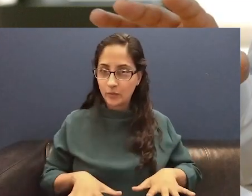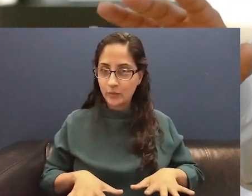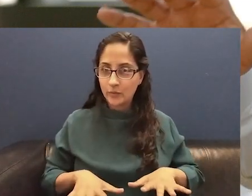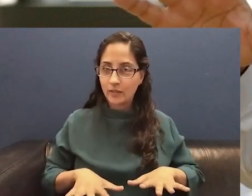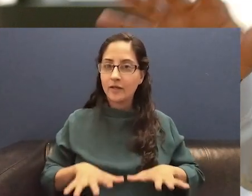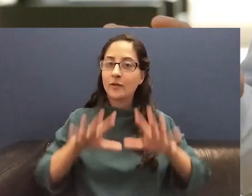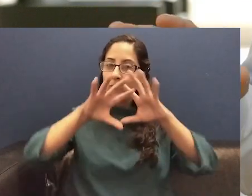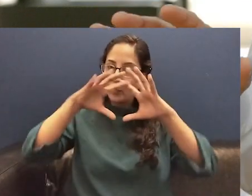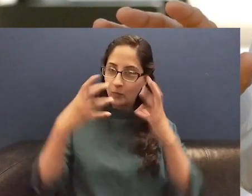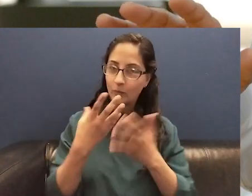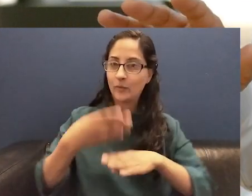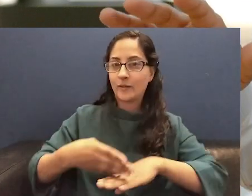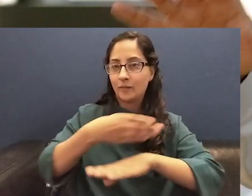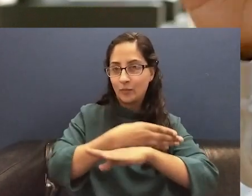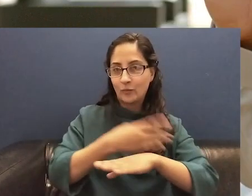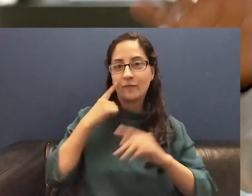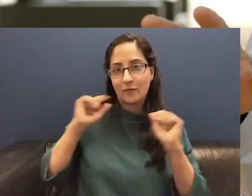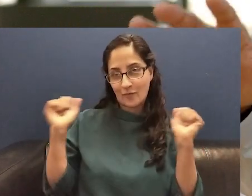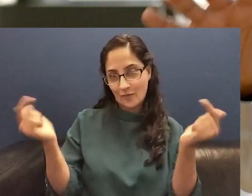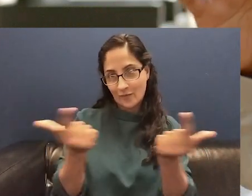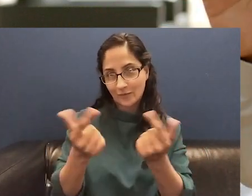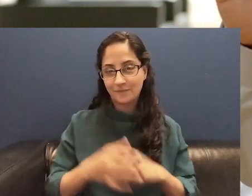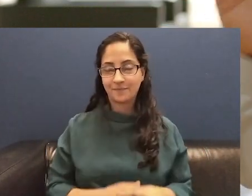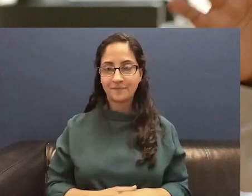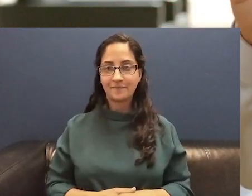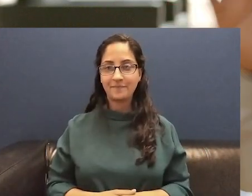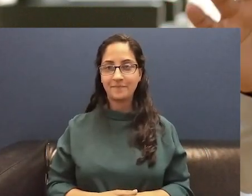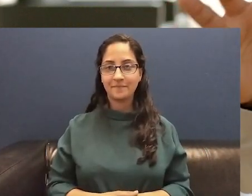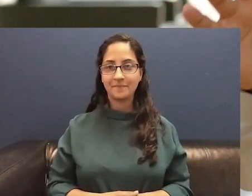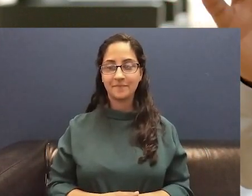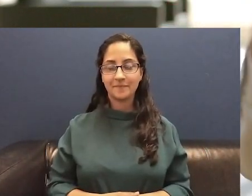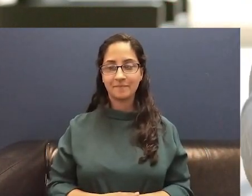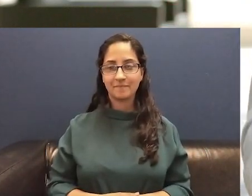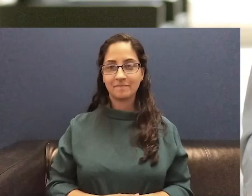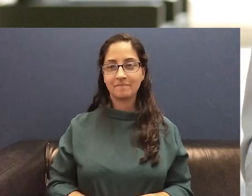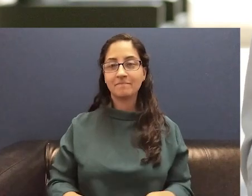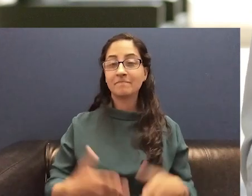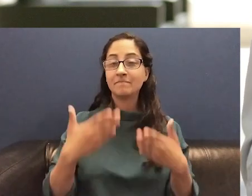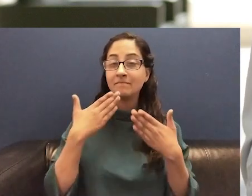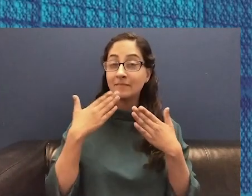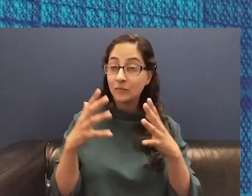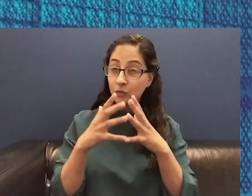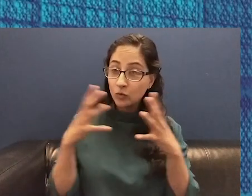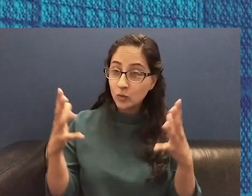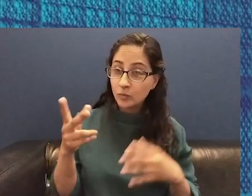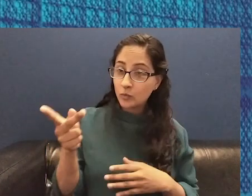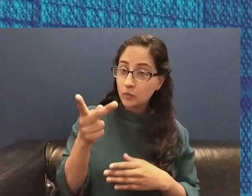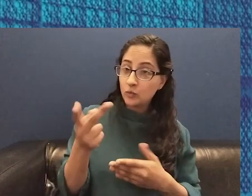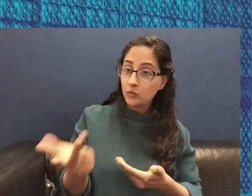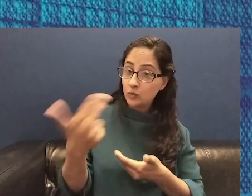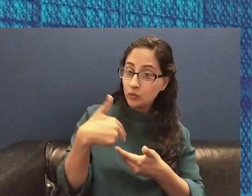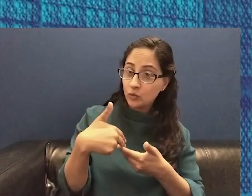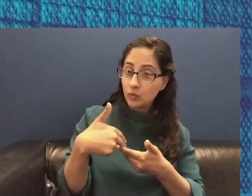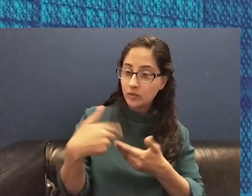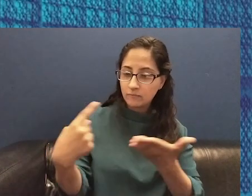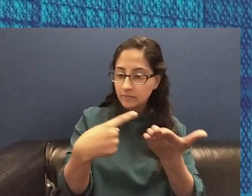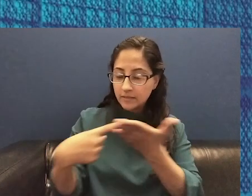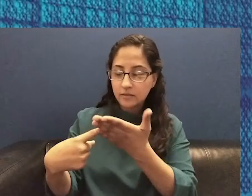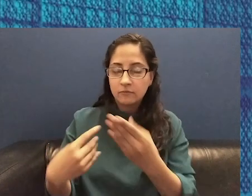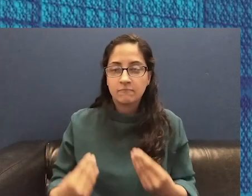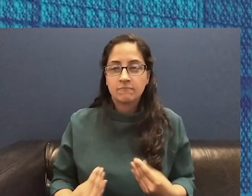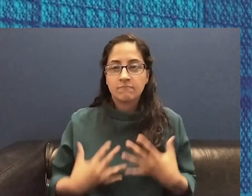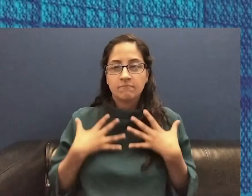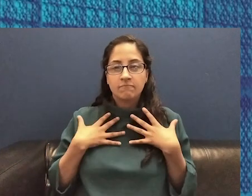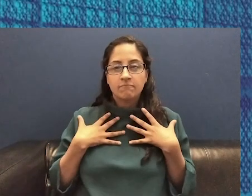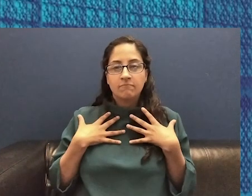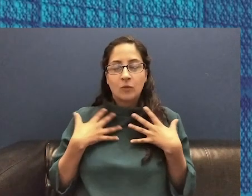Canadians across the country as we look at making a better world for all. This has been an